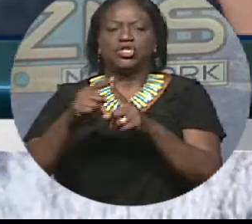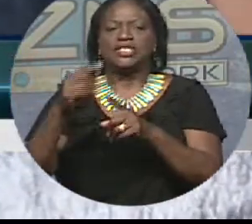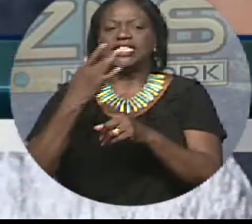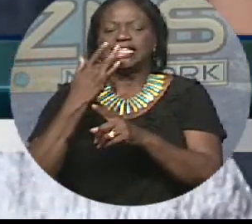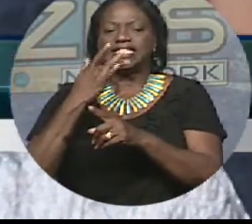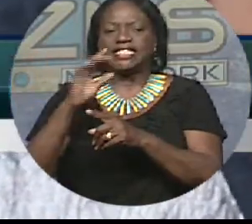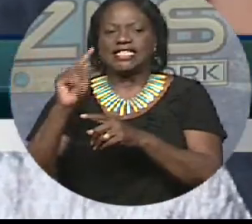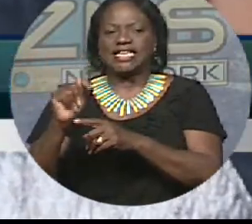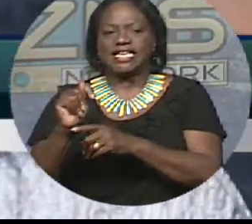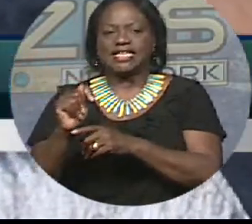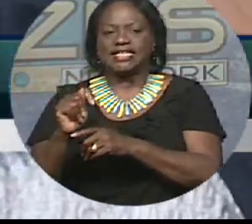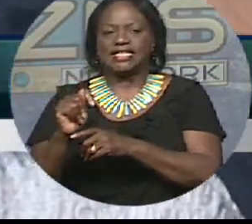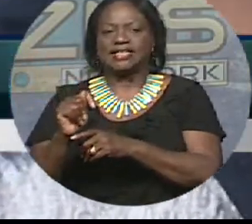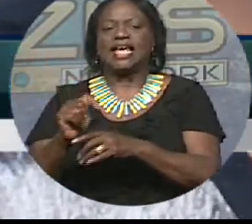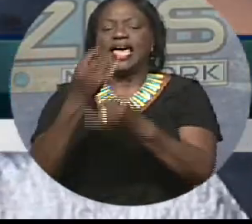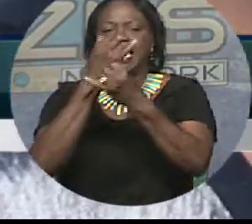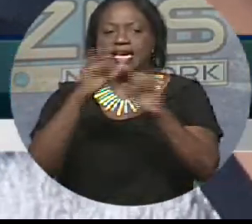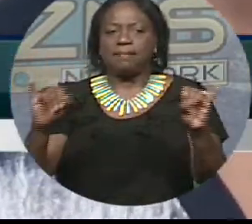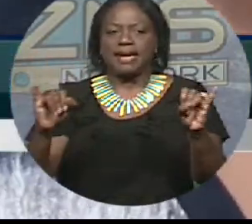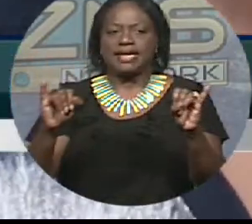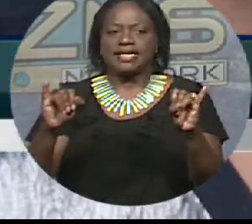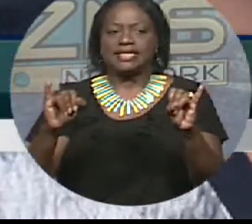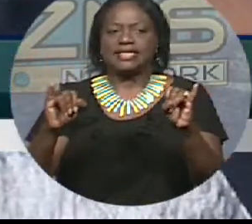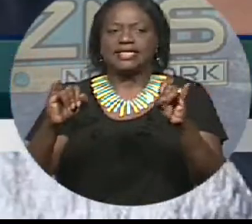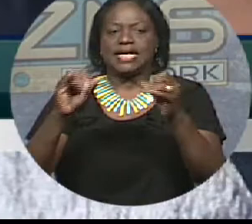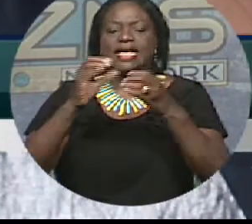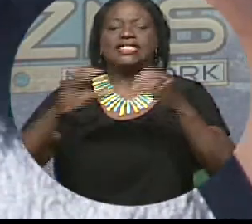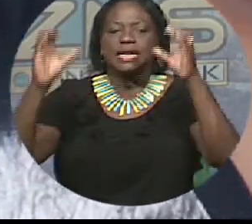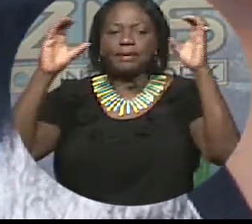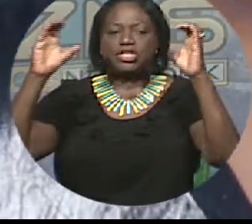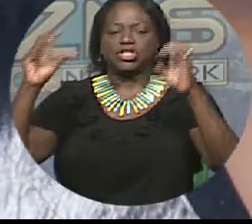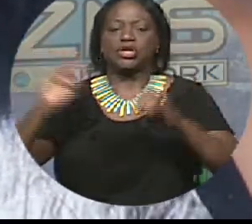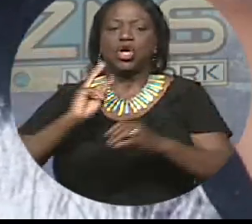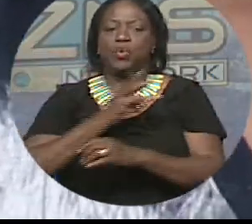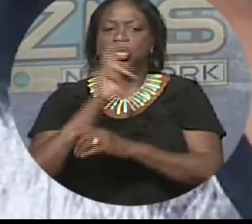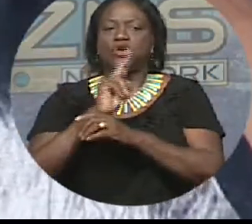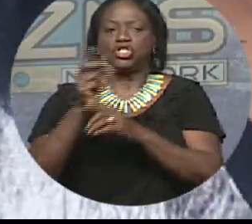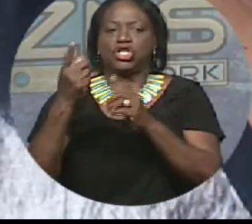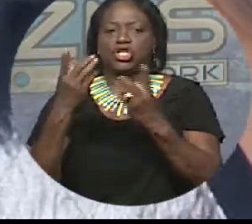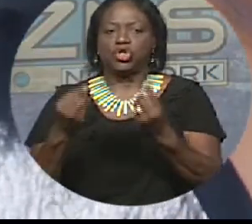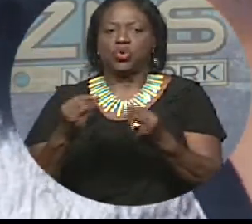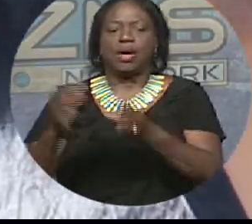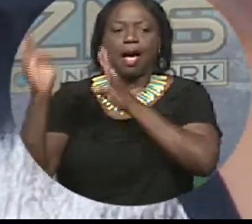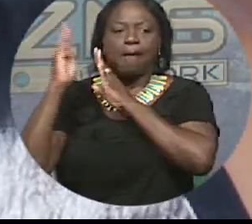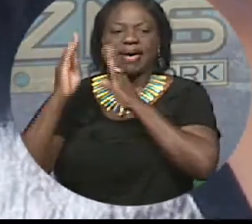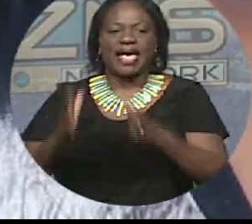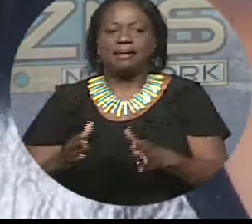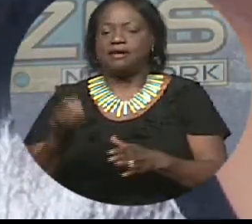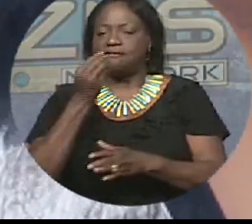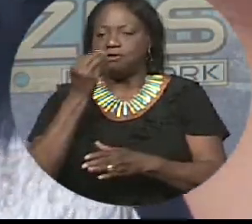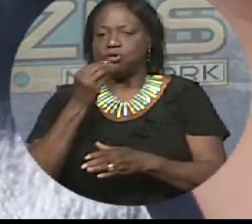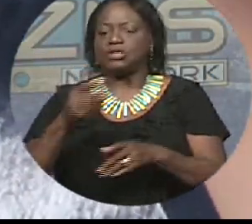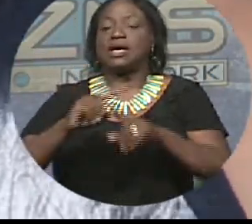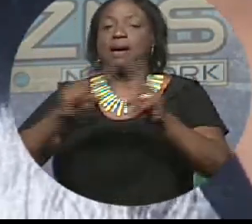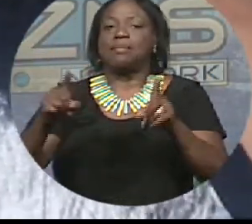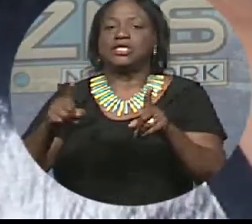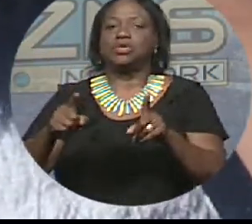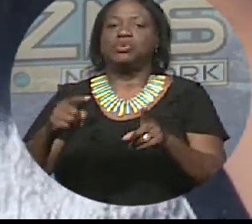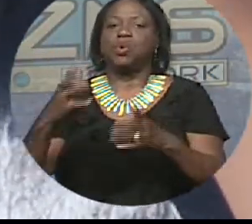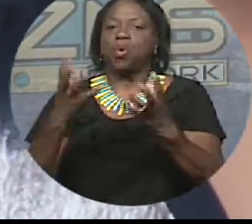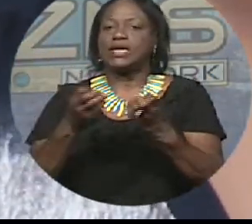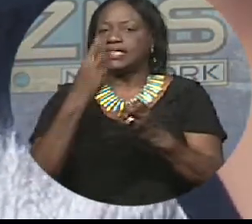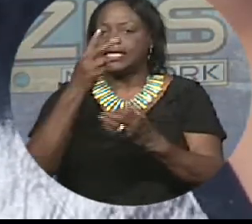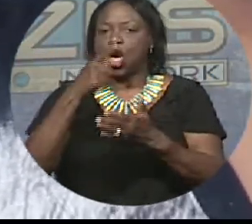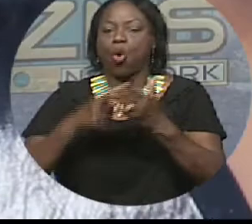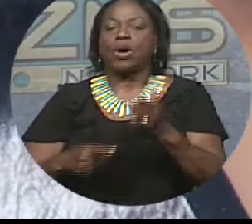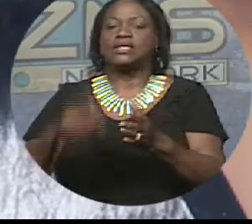an Independence celebration. We normally do Bahamian food, but we decided to come out and see what the Bahamians think,